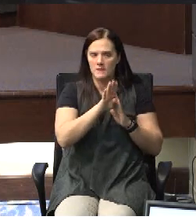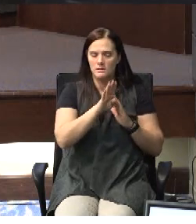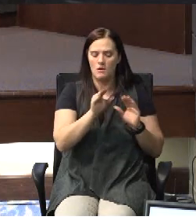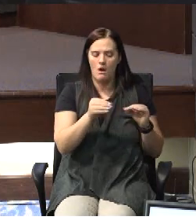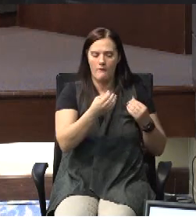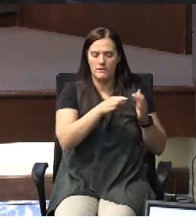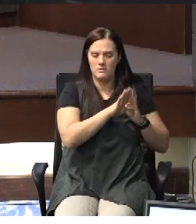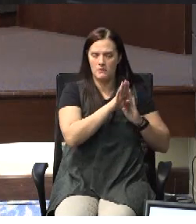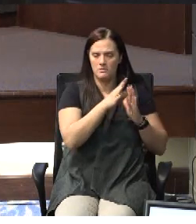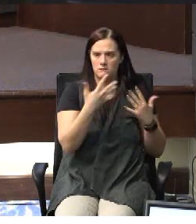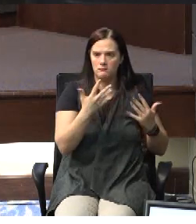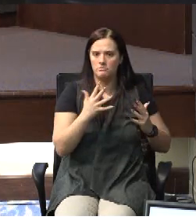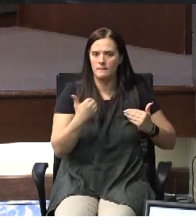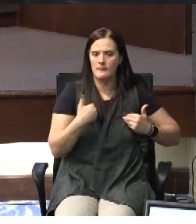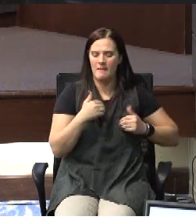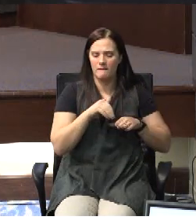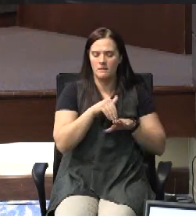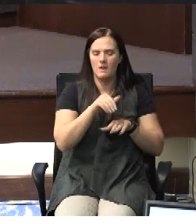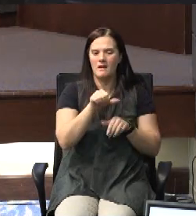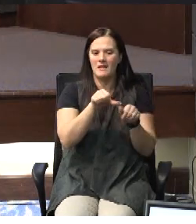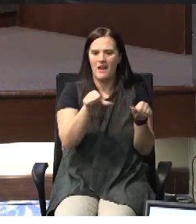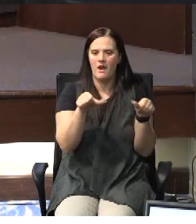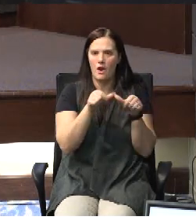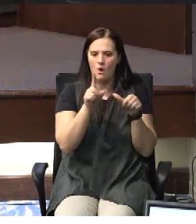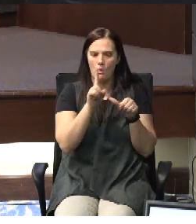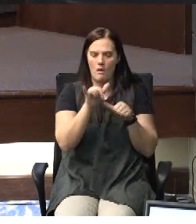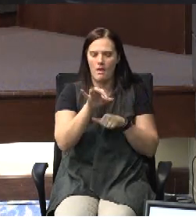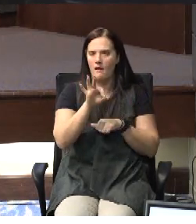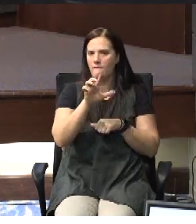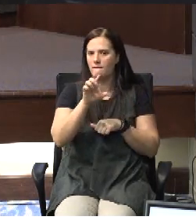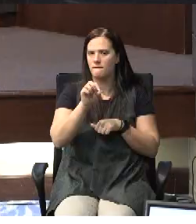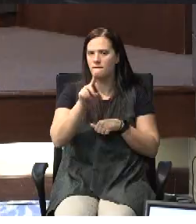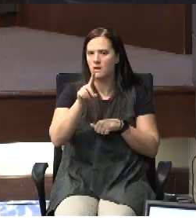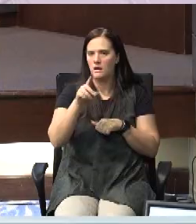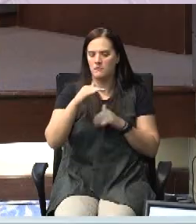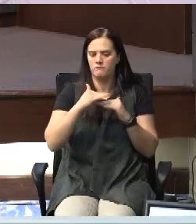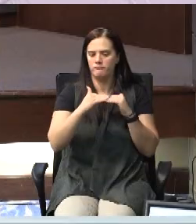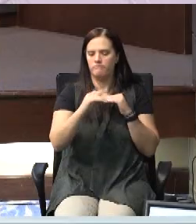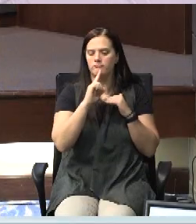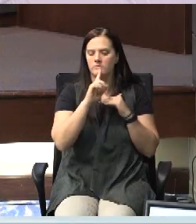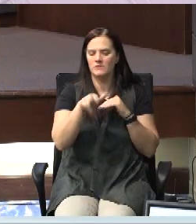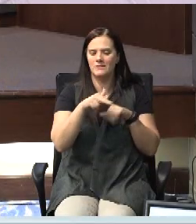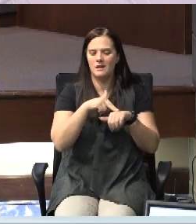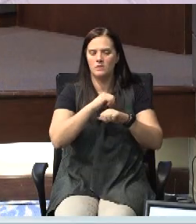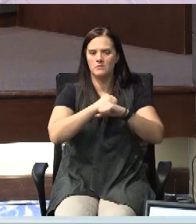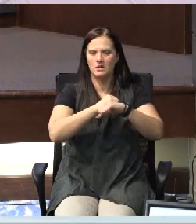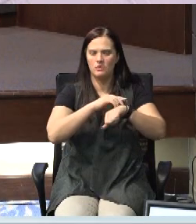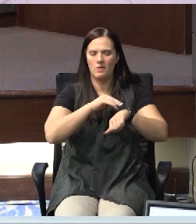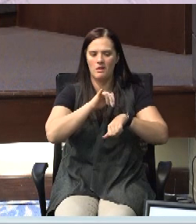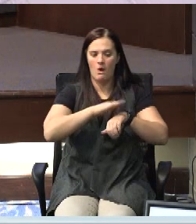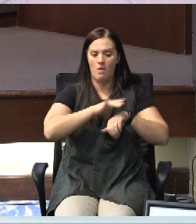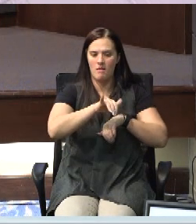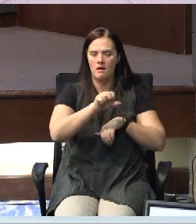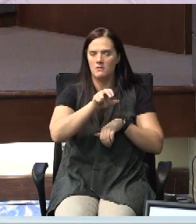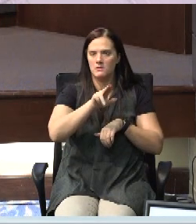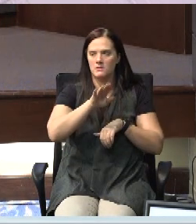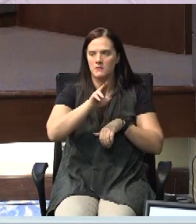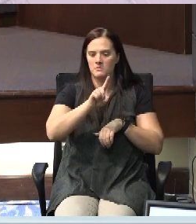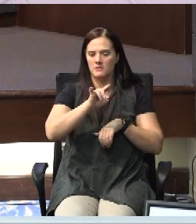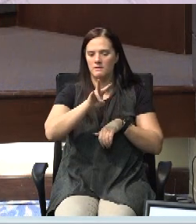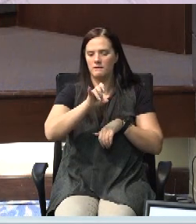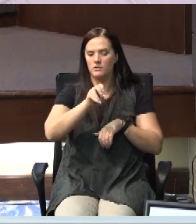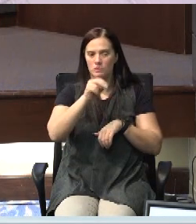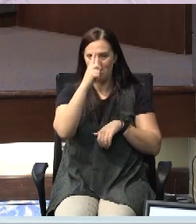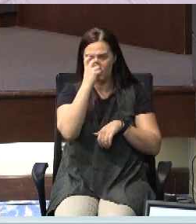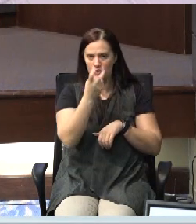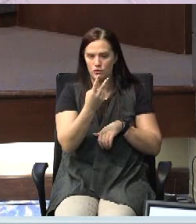office developments that have a buffer area where that floodplain is. So there's a natural protection of that subdivision because of